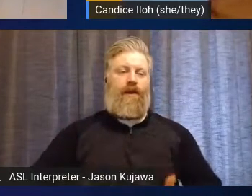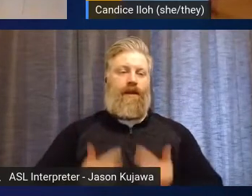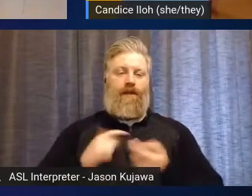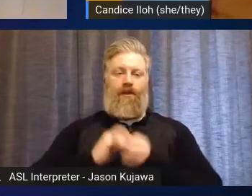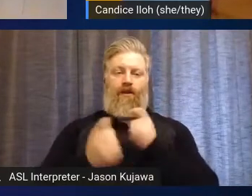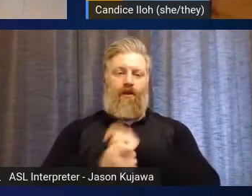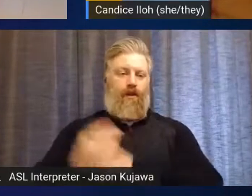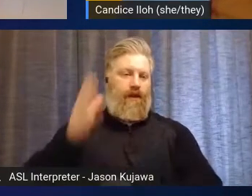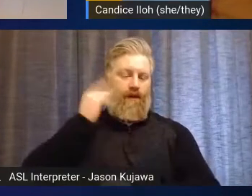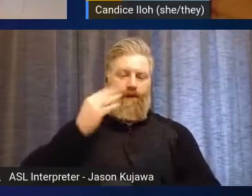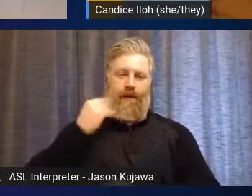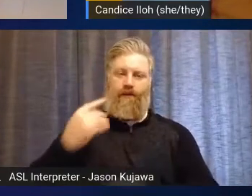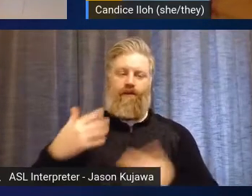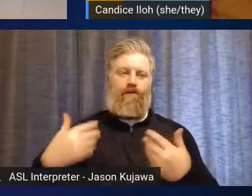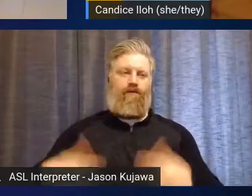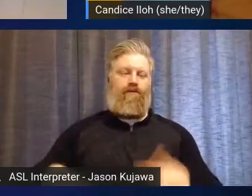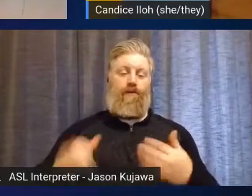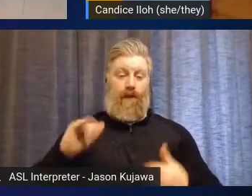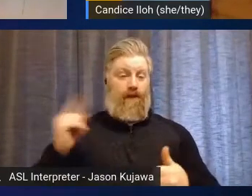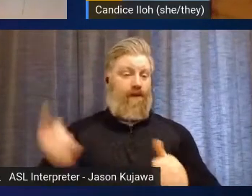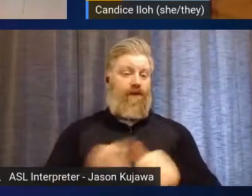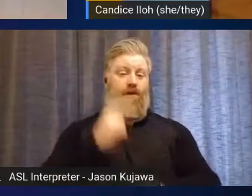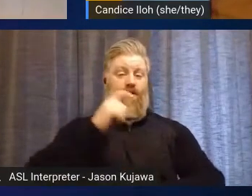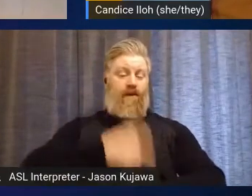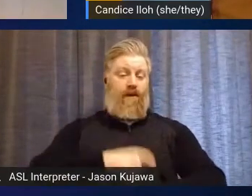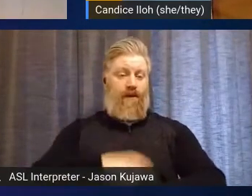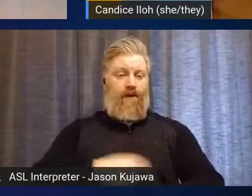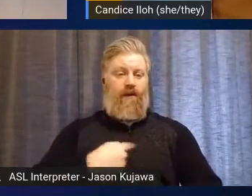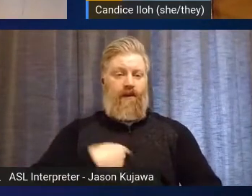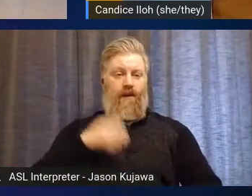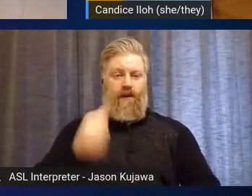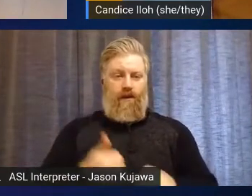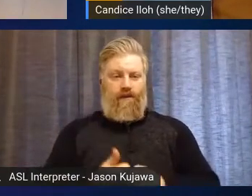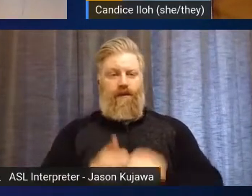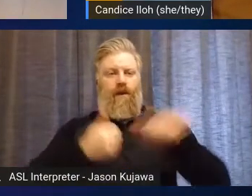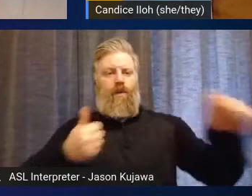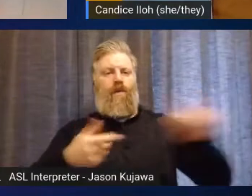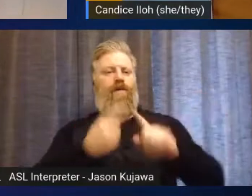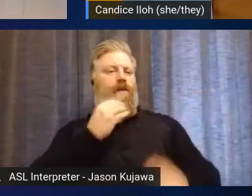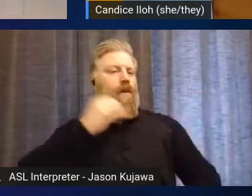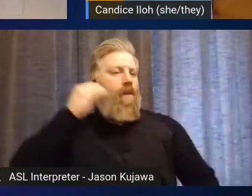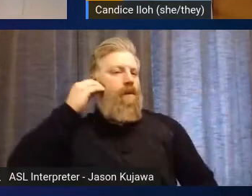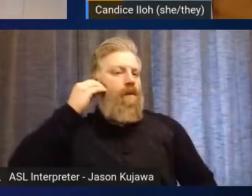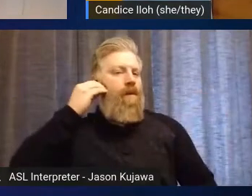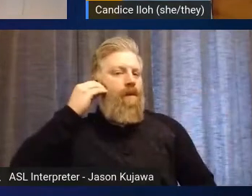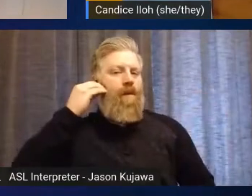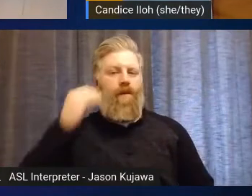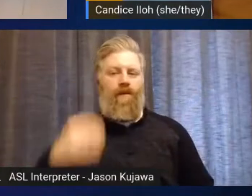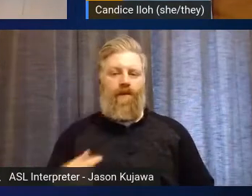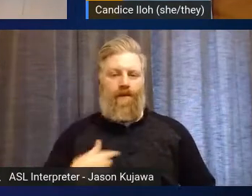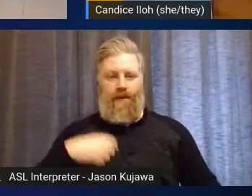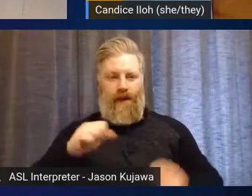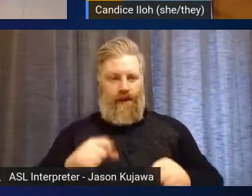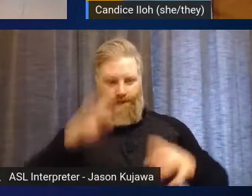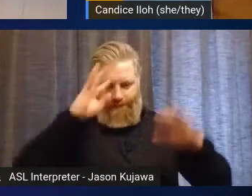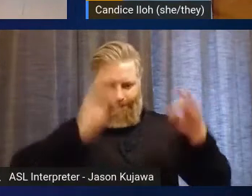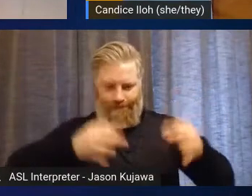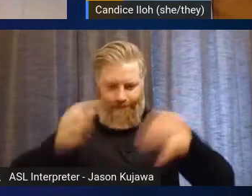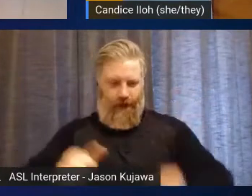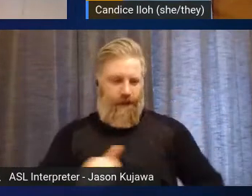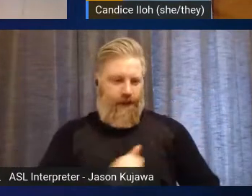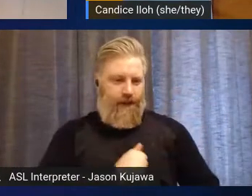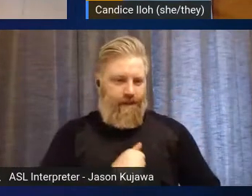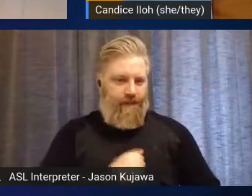had, because it was the first time I got to be away from home and make all my own decisions